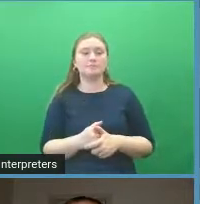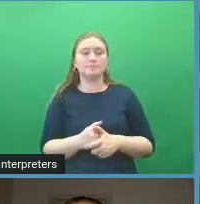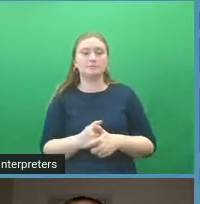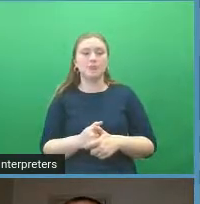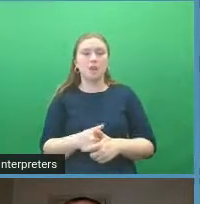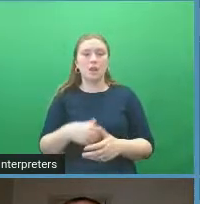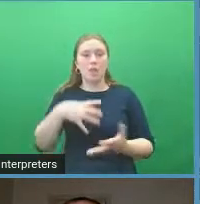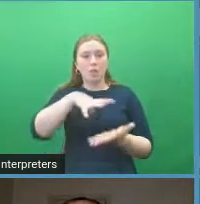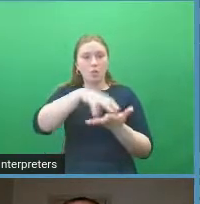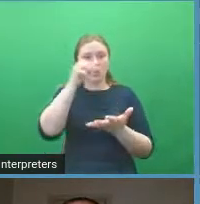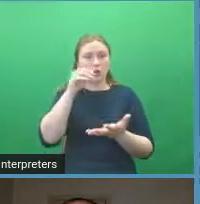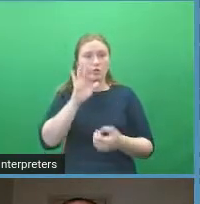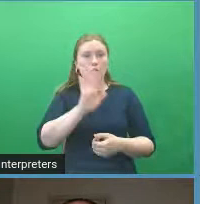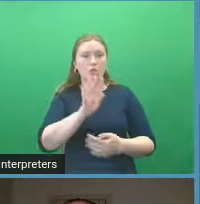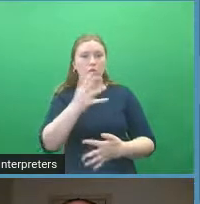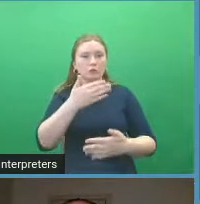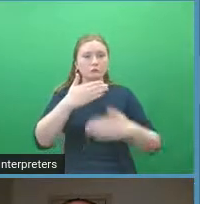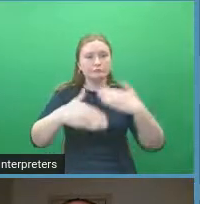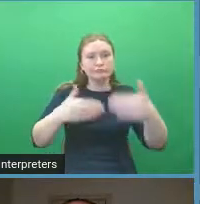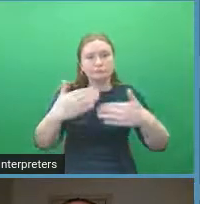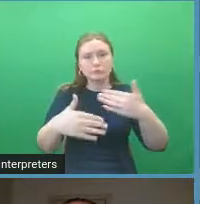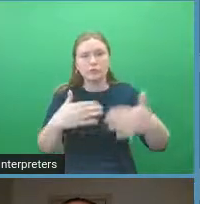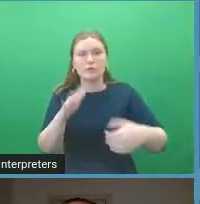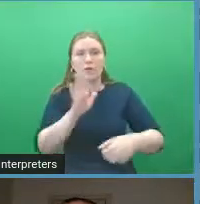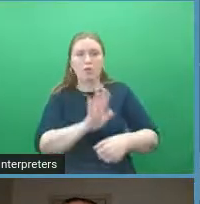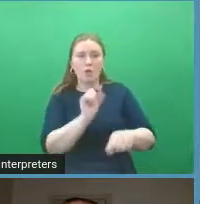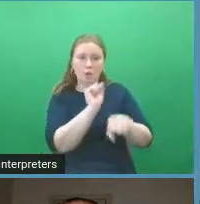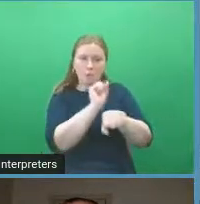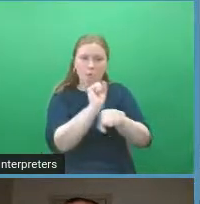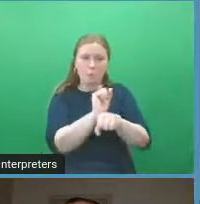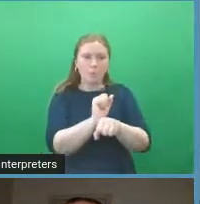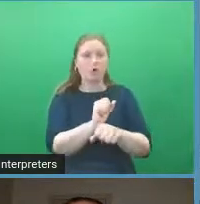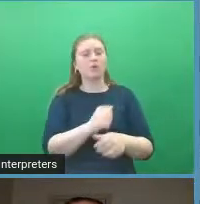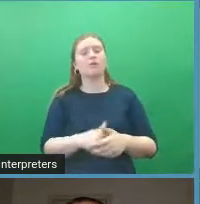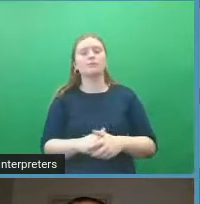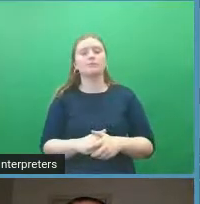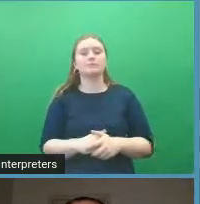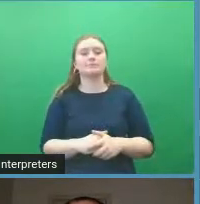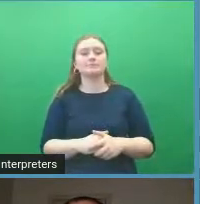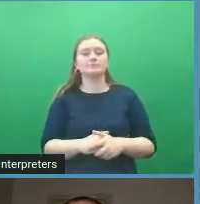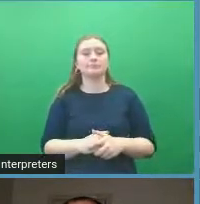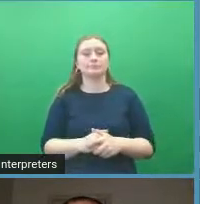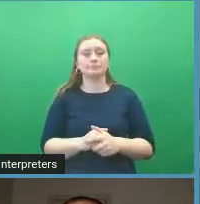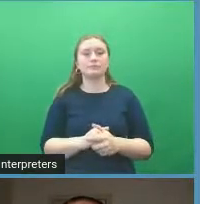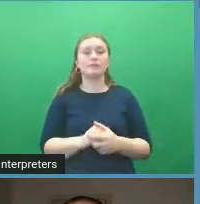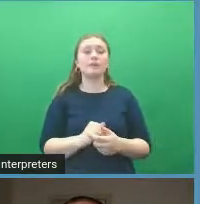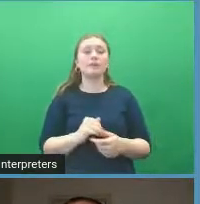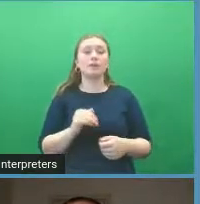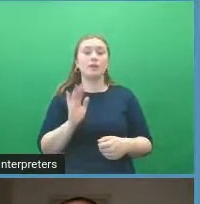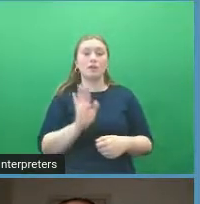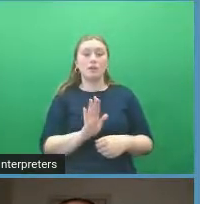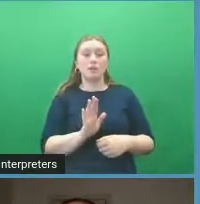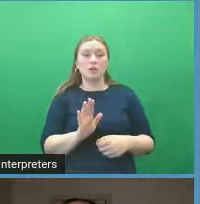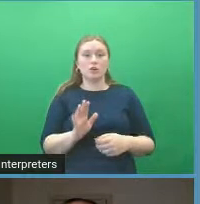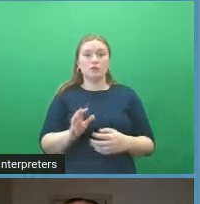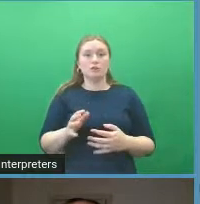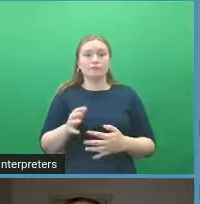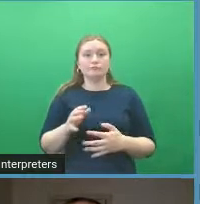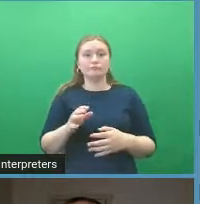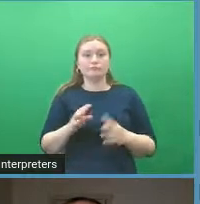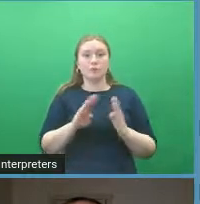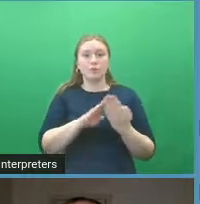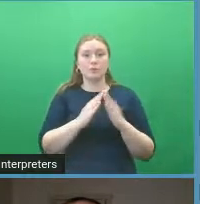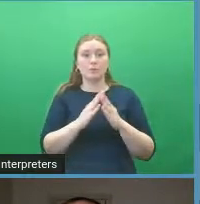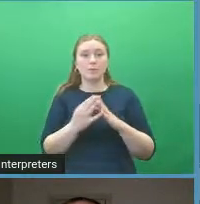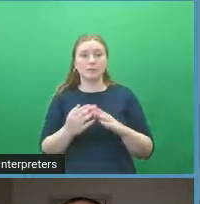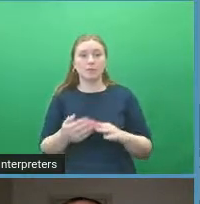and their body of work. This allowed artists to connect digitally with the community to educate and also sell their wares. In addition to spotlighting